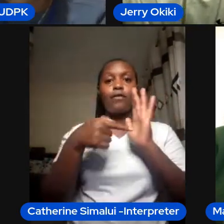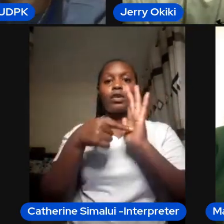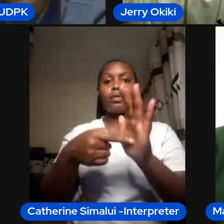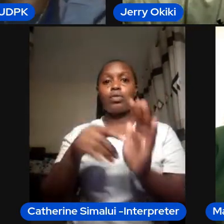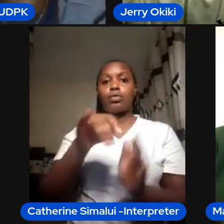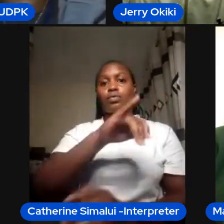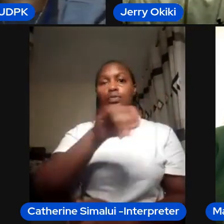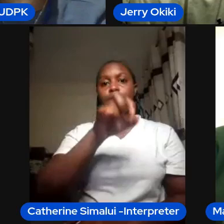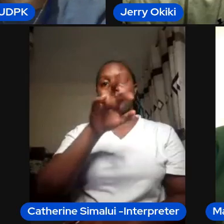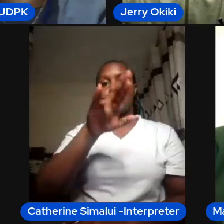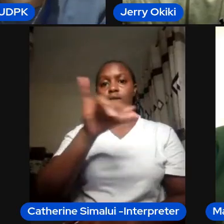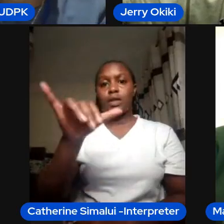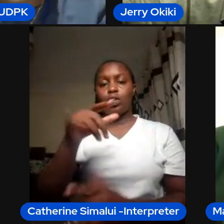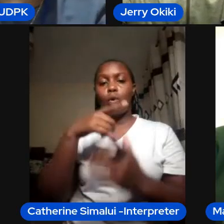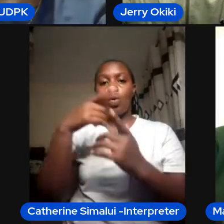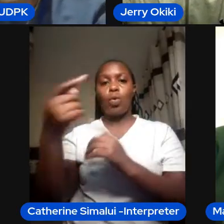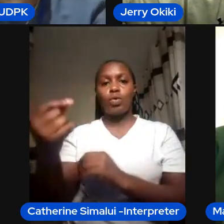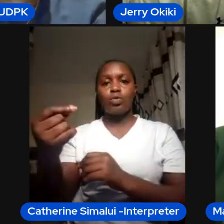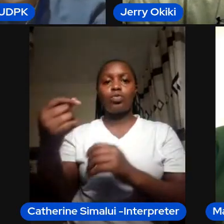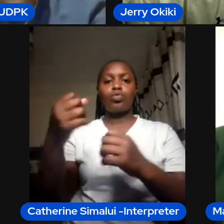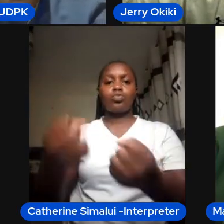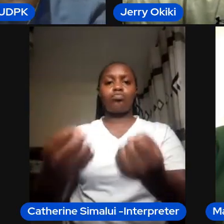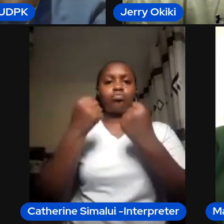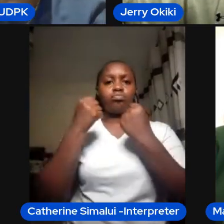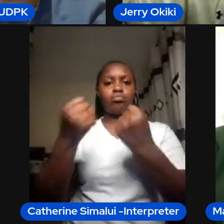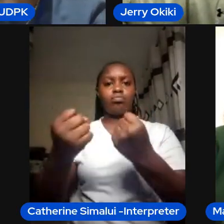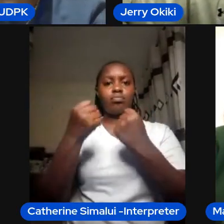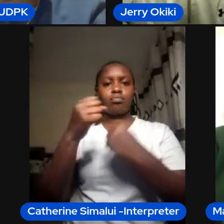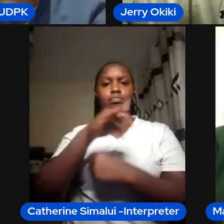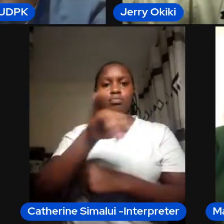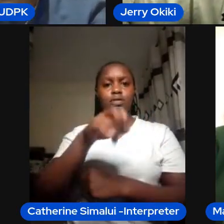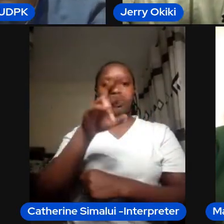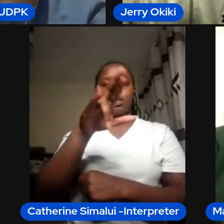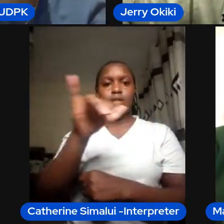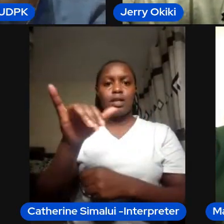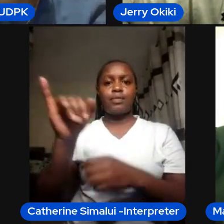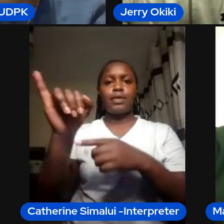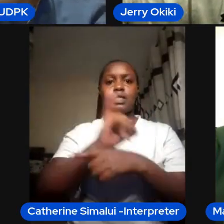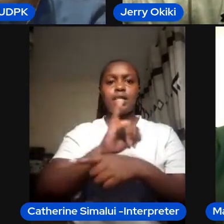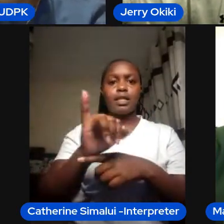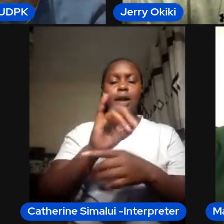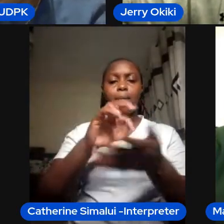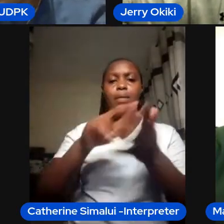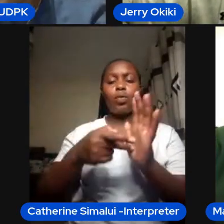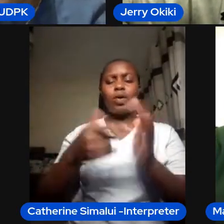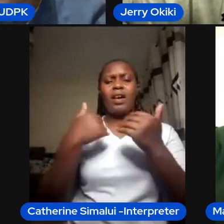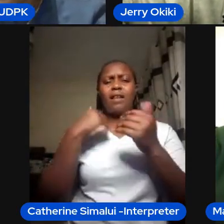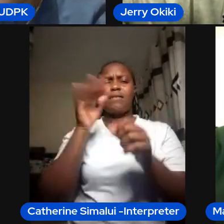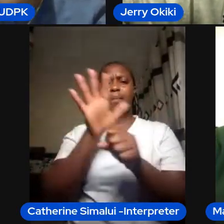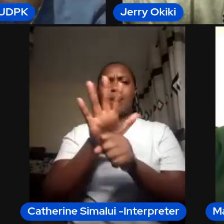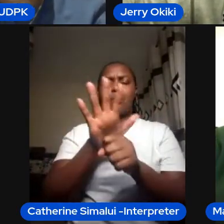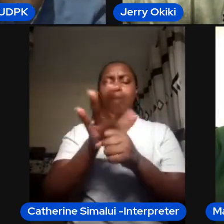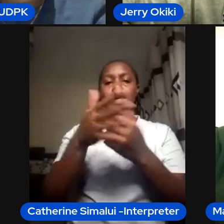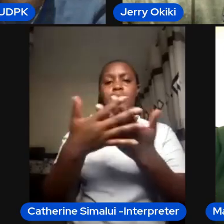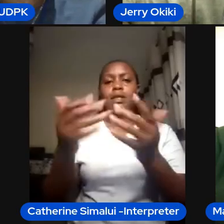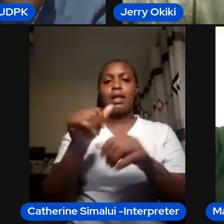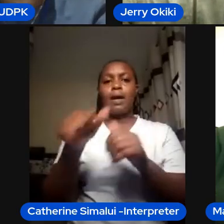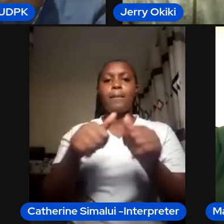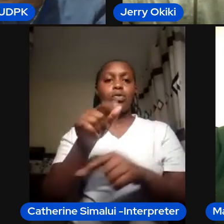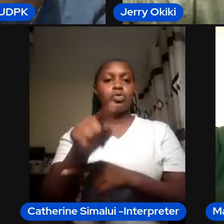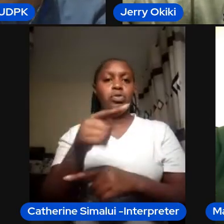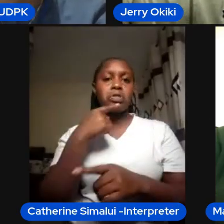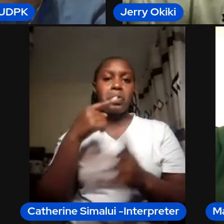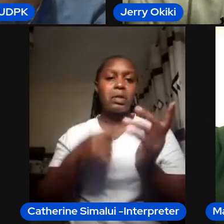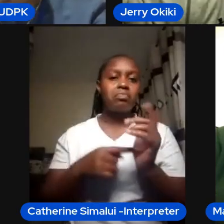gym, Jerry is an intern, Jerry is like, it's a lot of combination of you. So you don't have to just say, Ati, oh, I'm going to talk